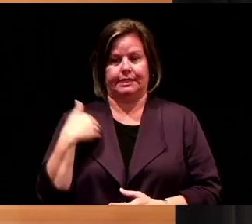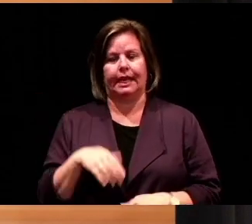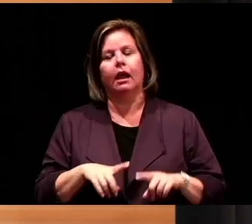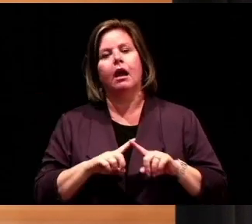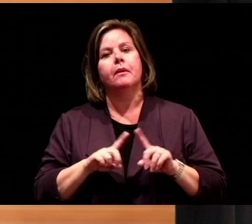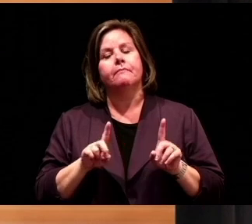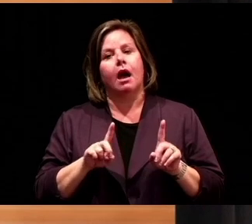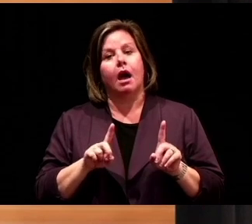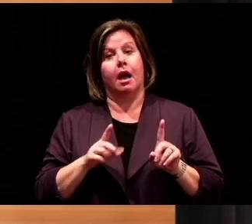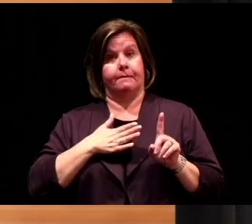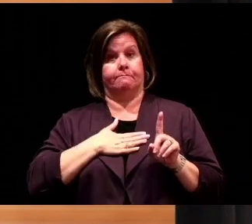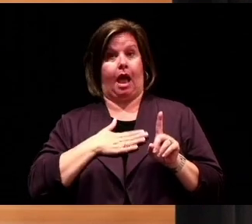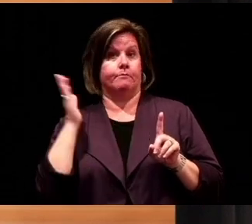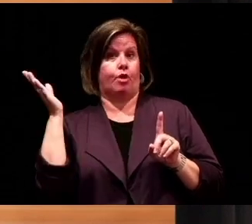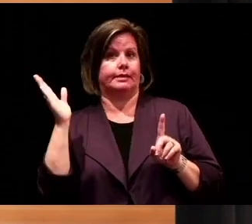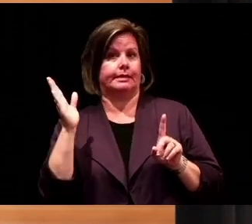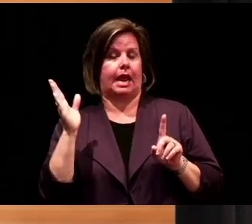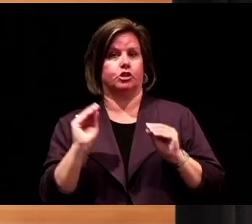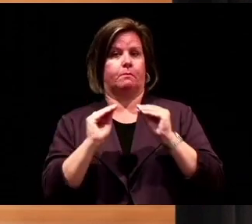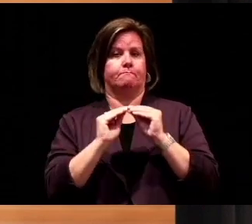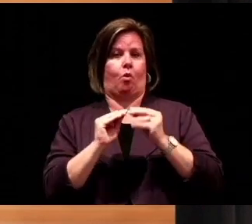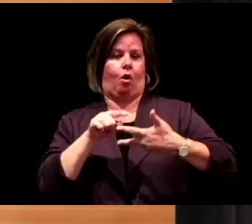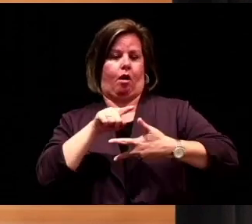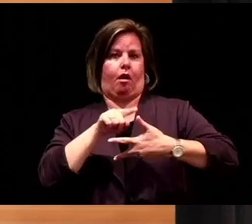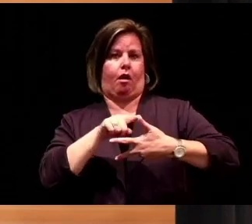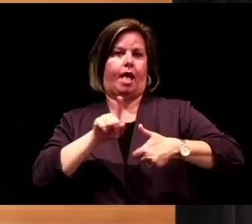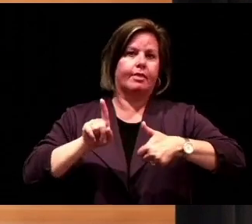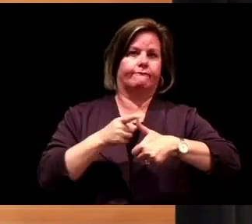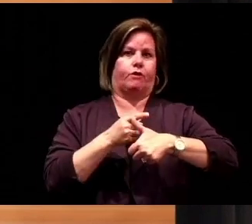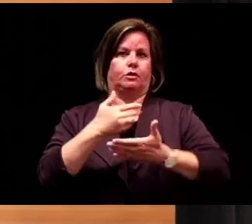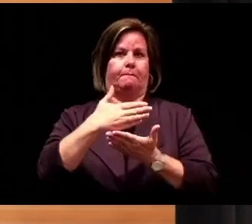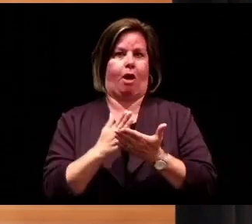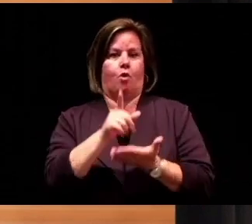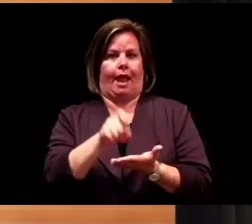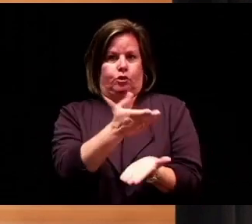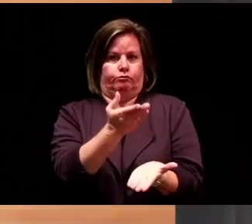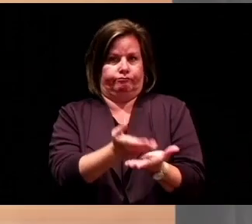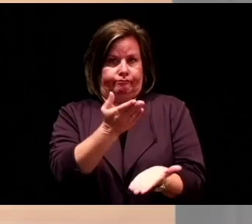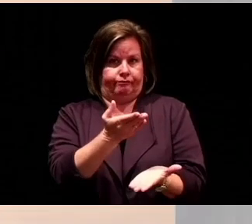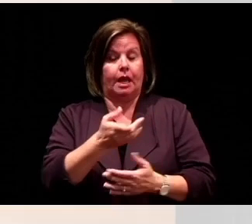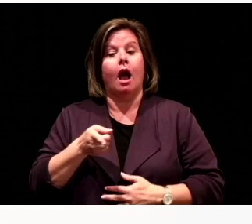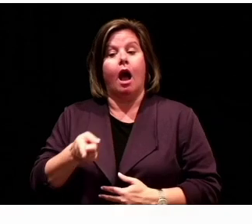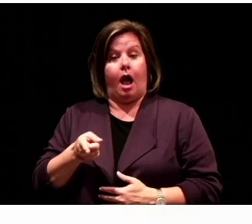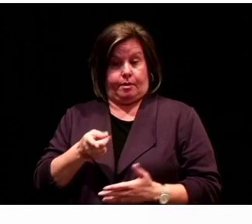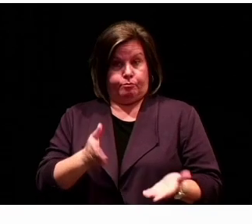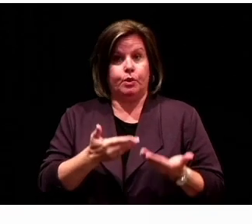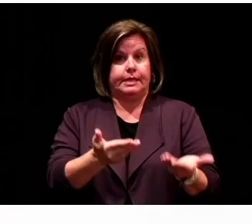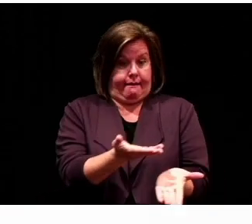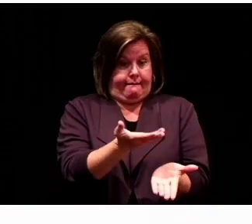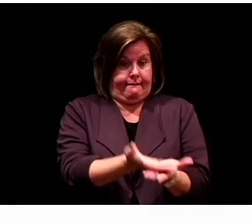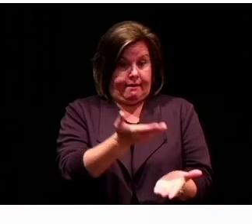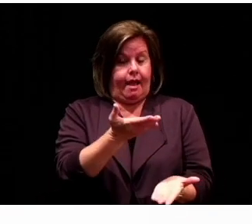questions that we're constantly asking ourselves when we're looking at disparate impact, specifically when we're talking about occupancy standards. You will note up